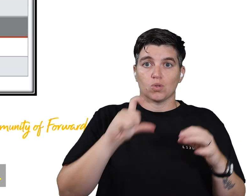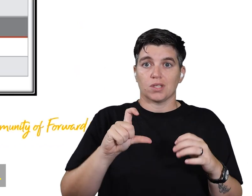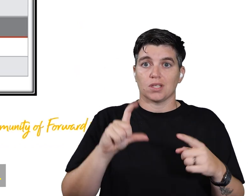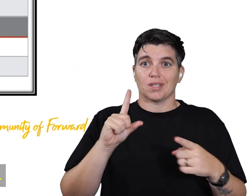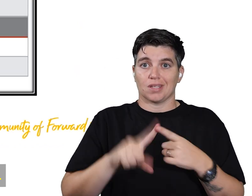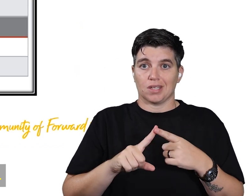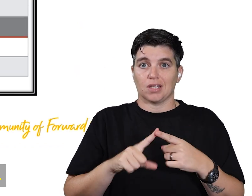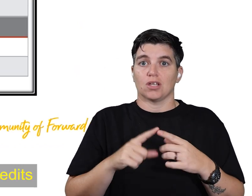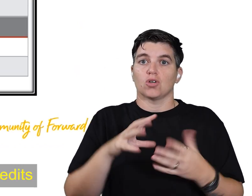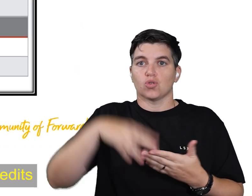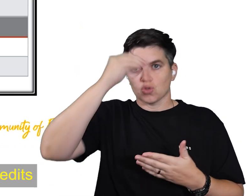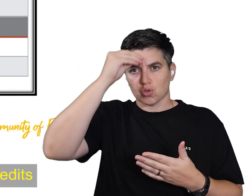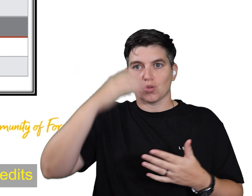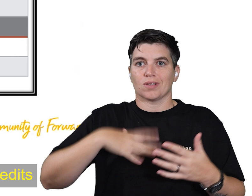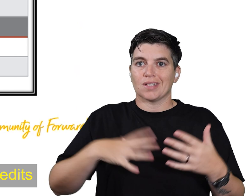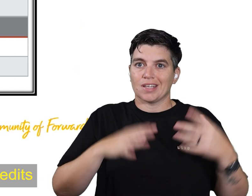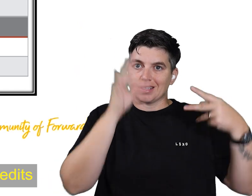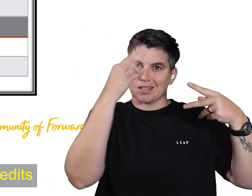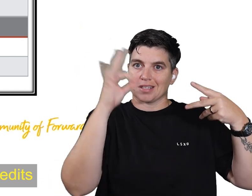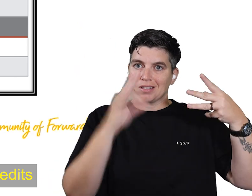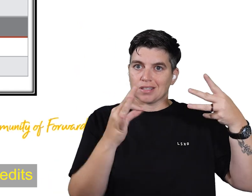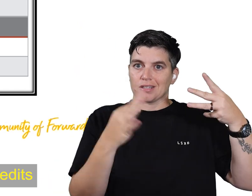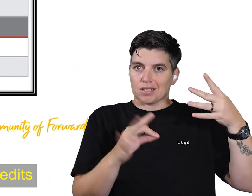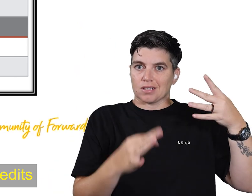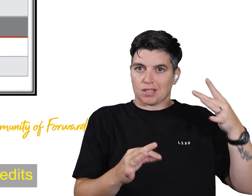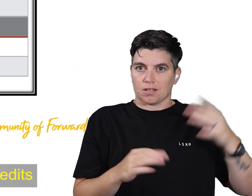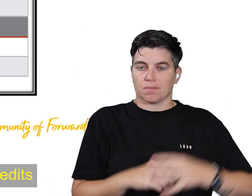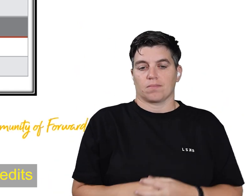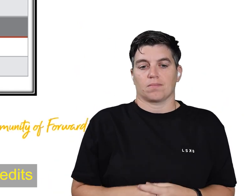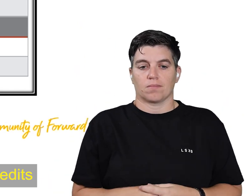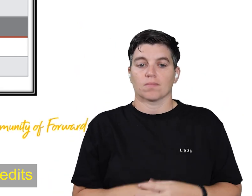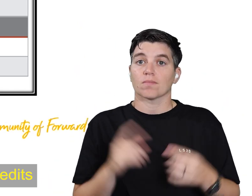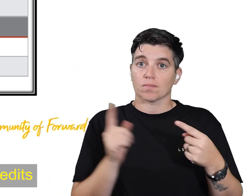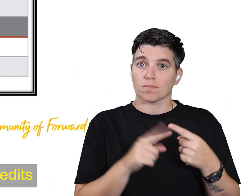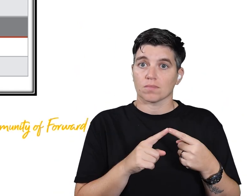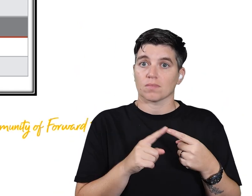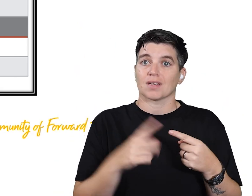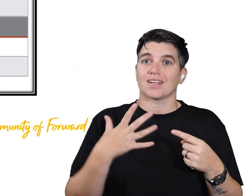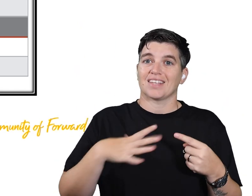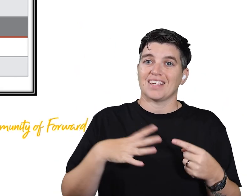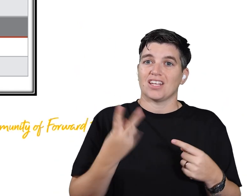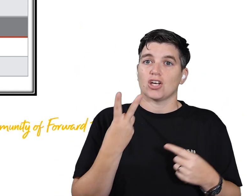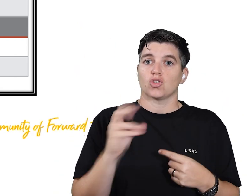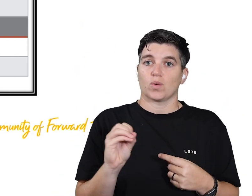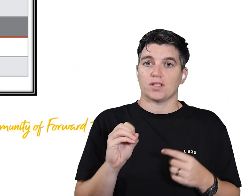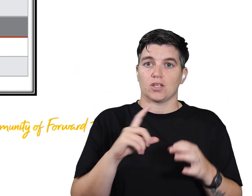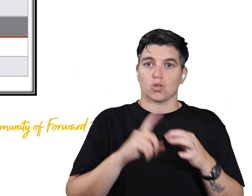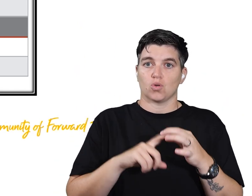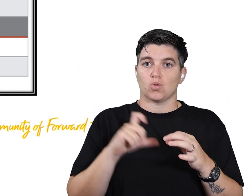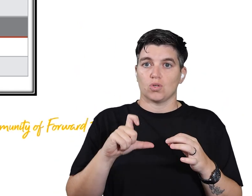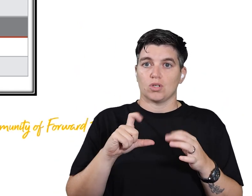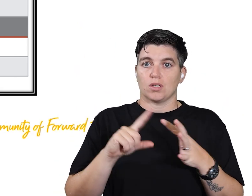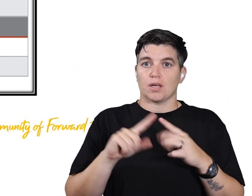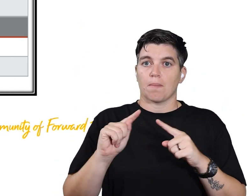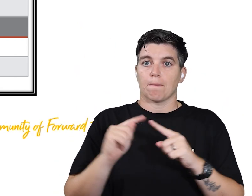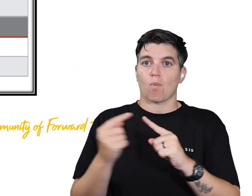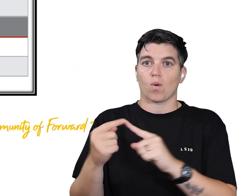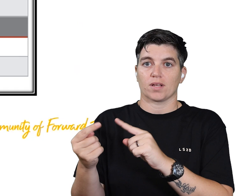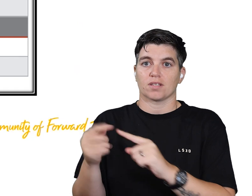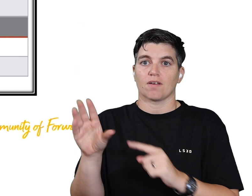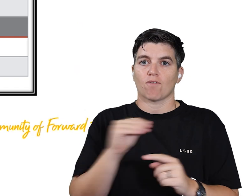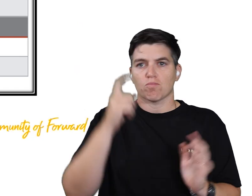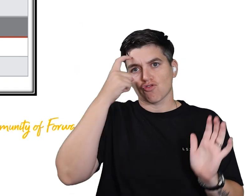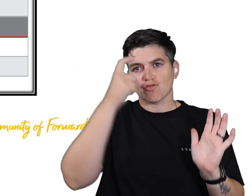number of requirements. Firstly, students need to accrue 20 QCE credits from recognised studies such as